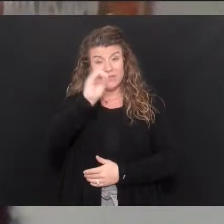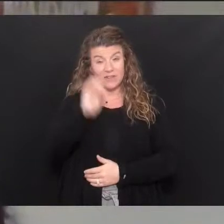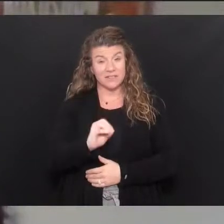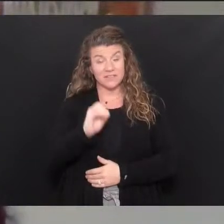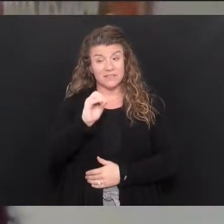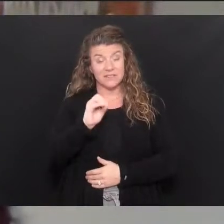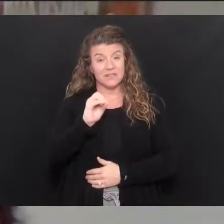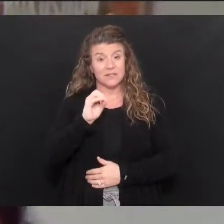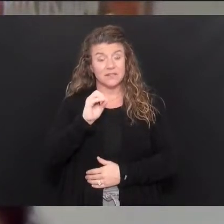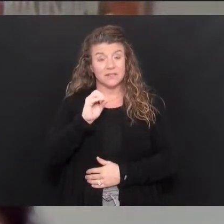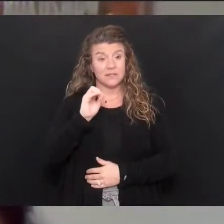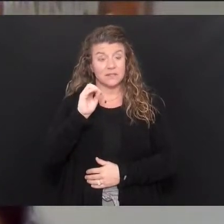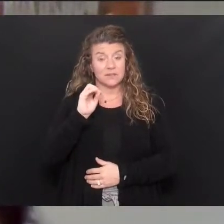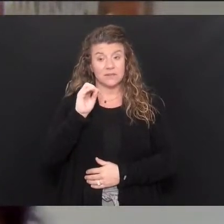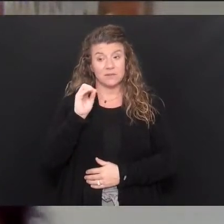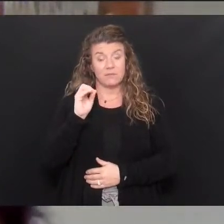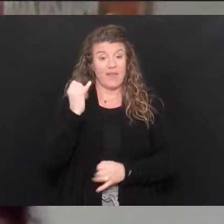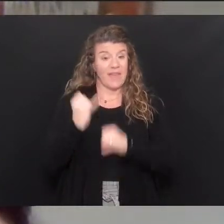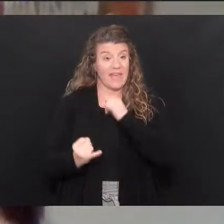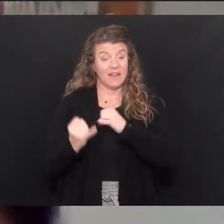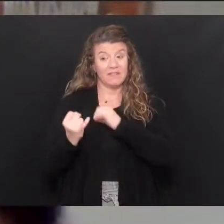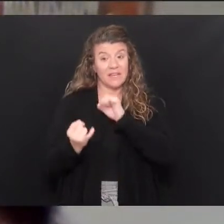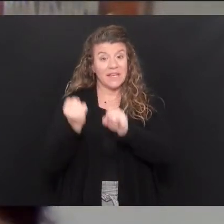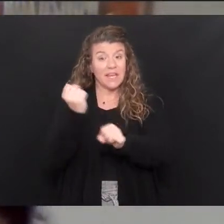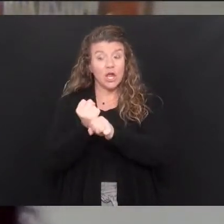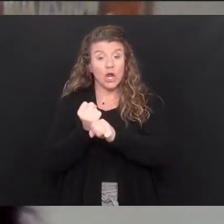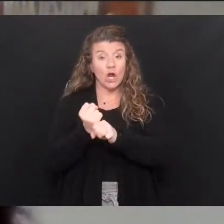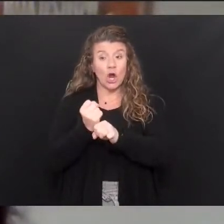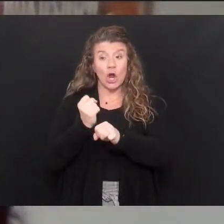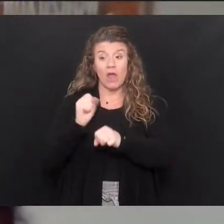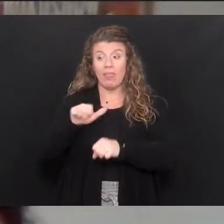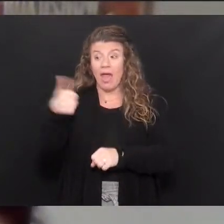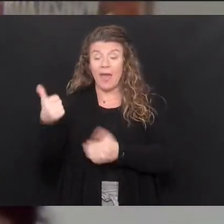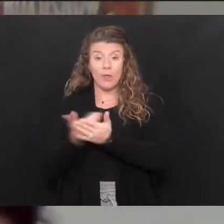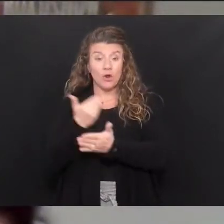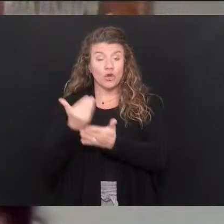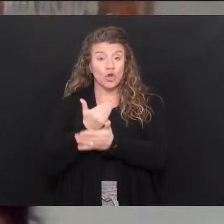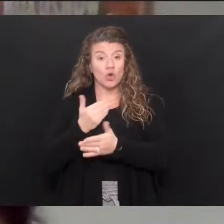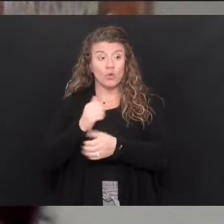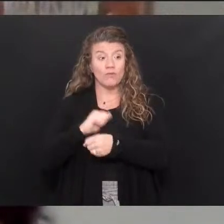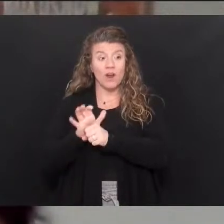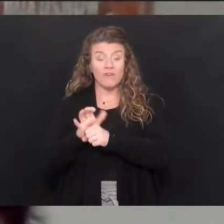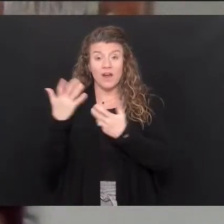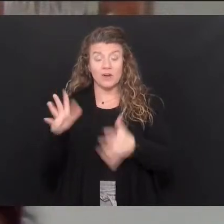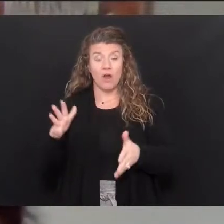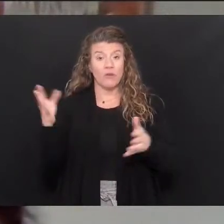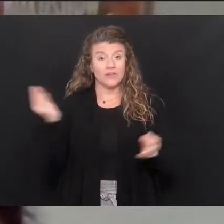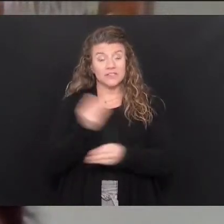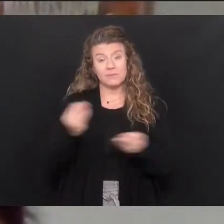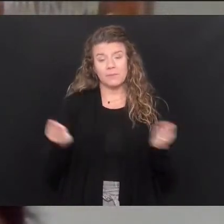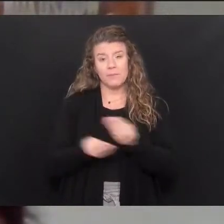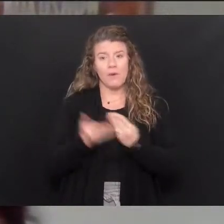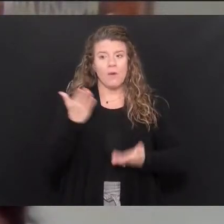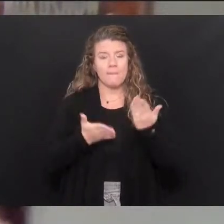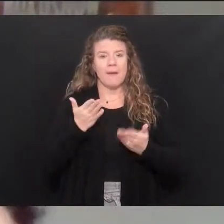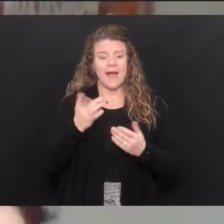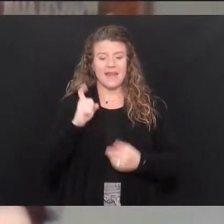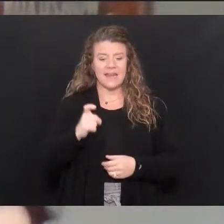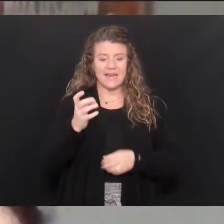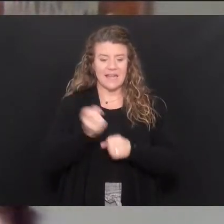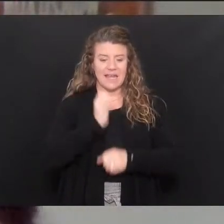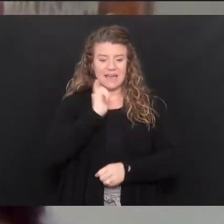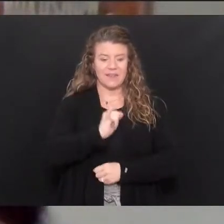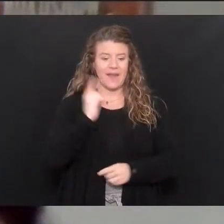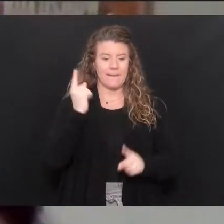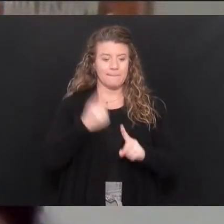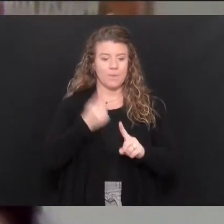end of this year, variants have already spread. Some people might even be needing to get boosters at that point. So